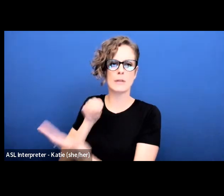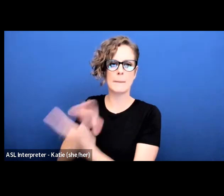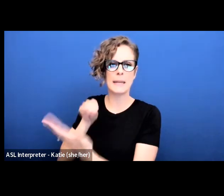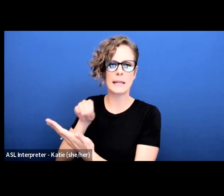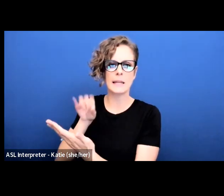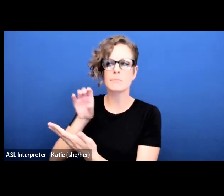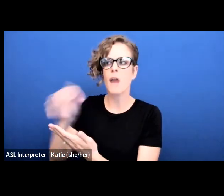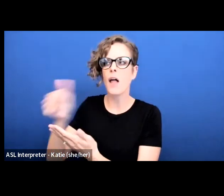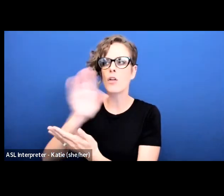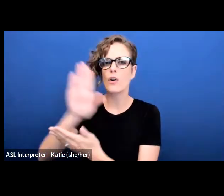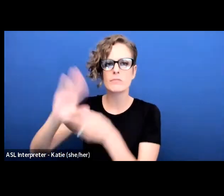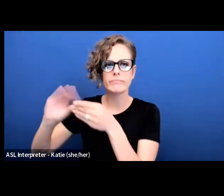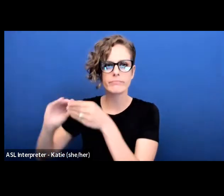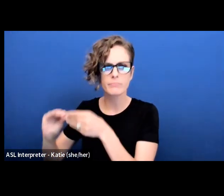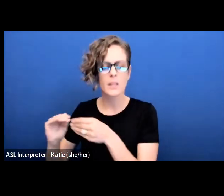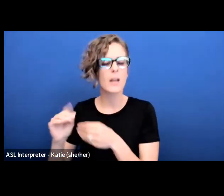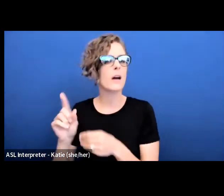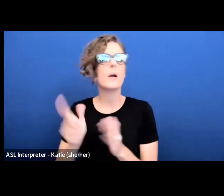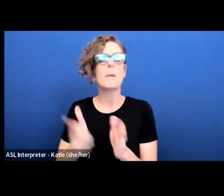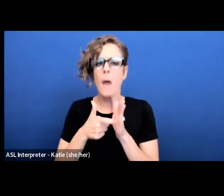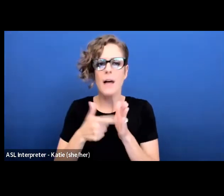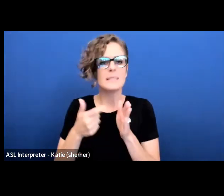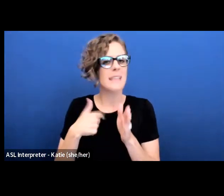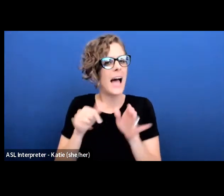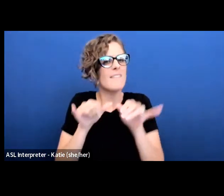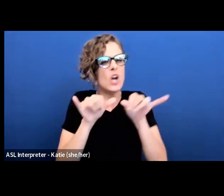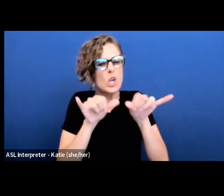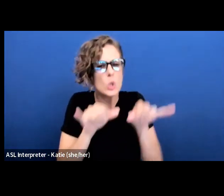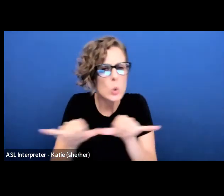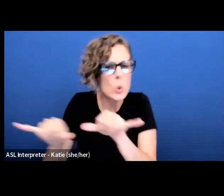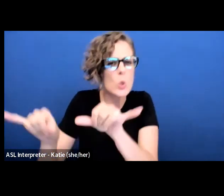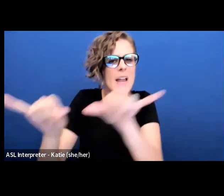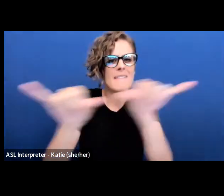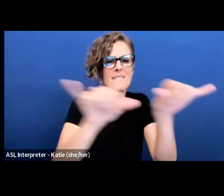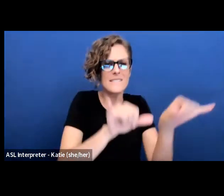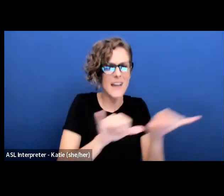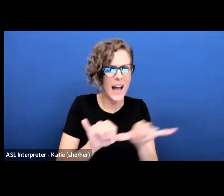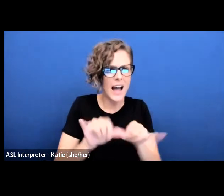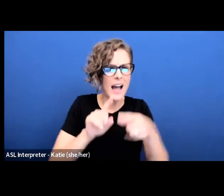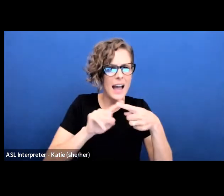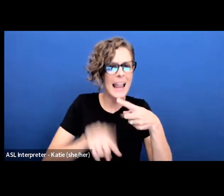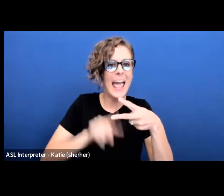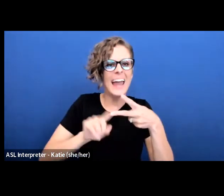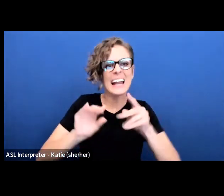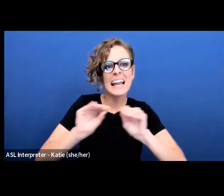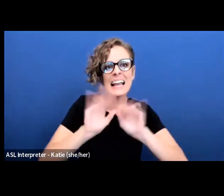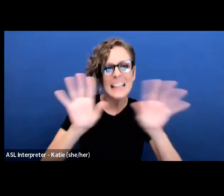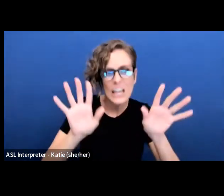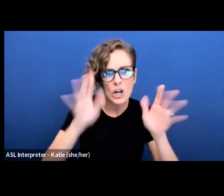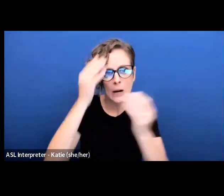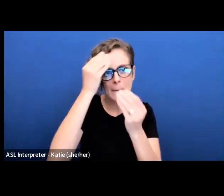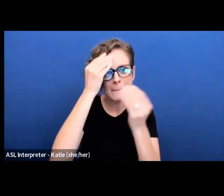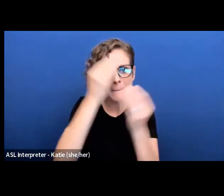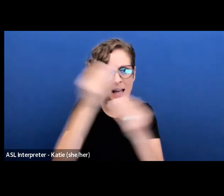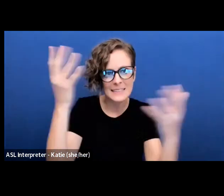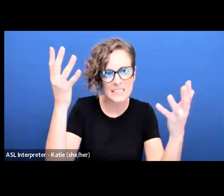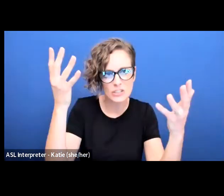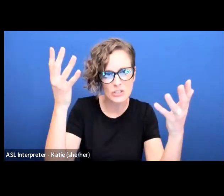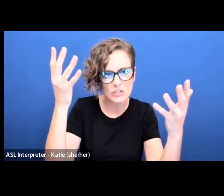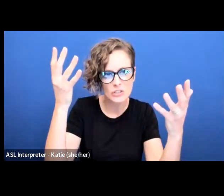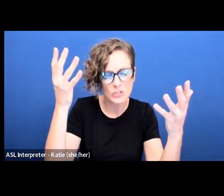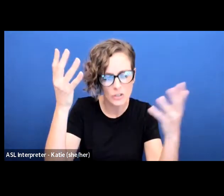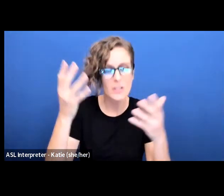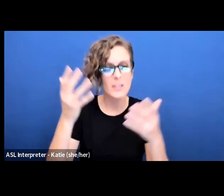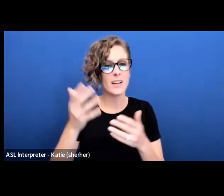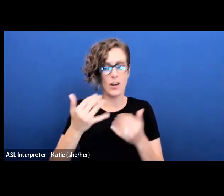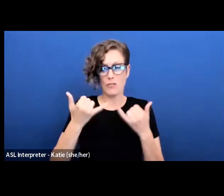need not only just a unified messaging, but a very clear message, I think, to folks that we have high